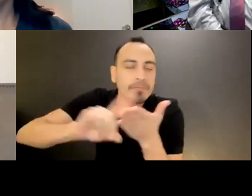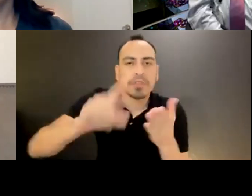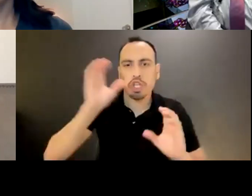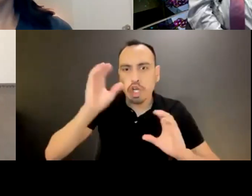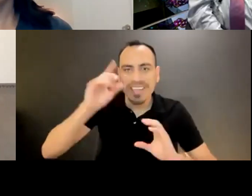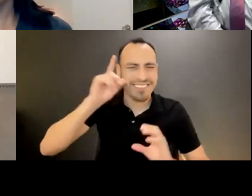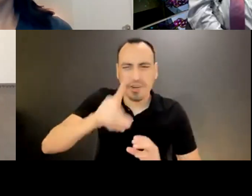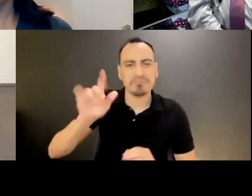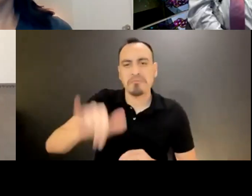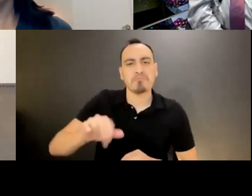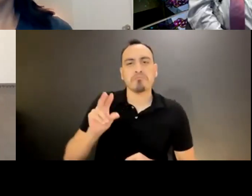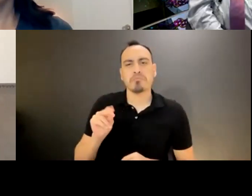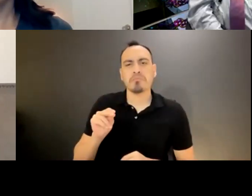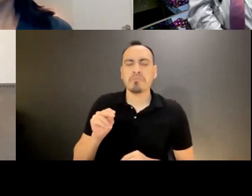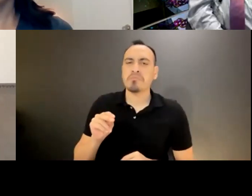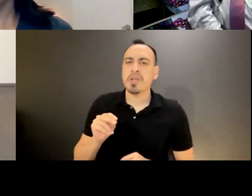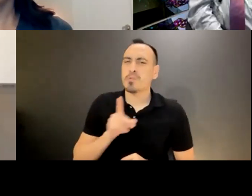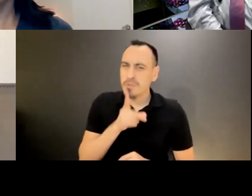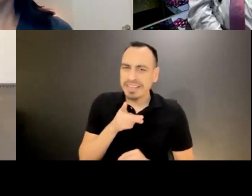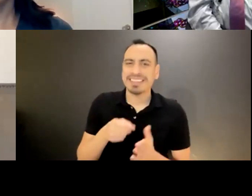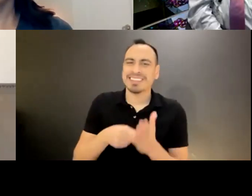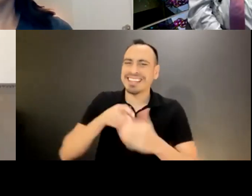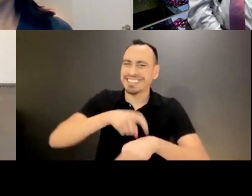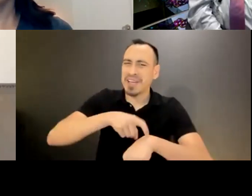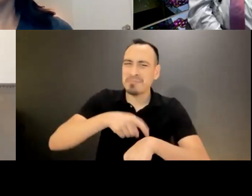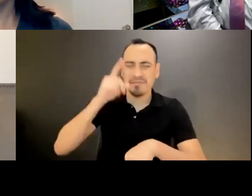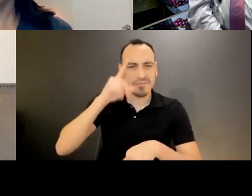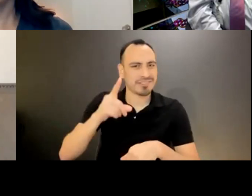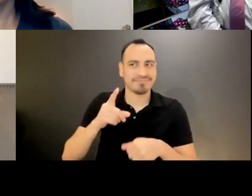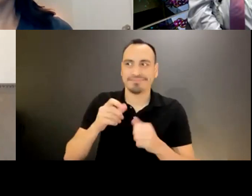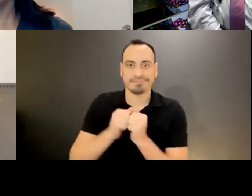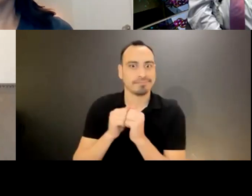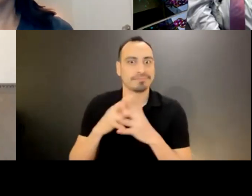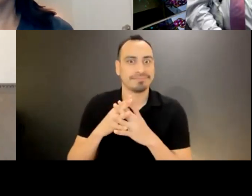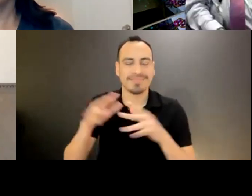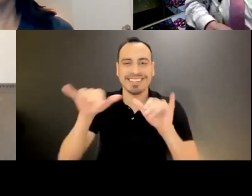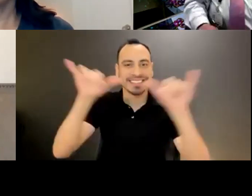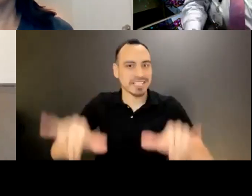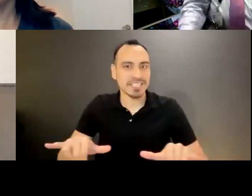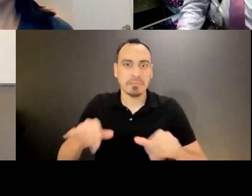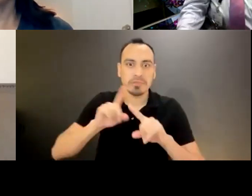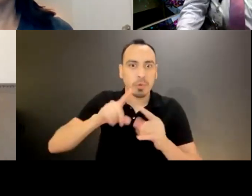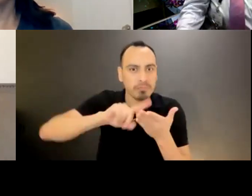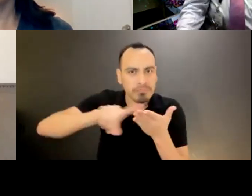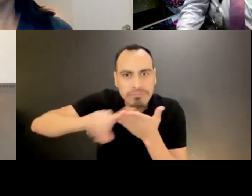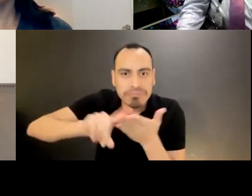Takes a little bit of time to get these systems up and working, so you know that you have valid results.